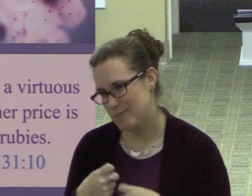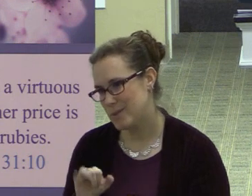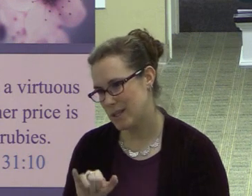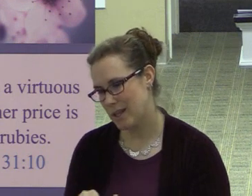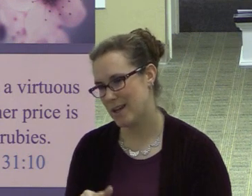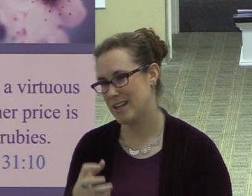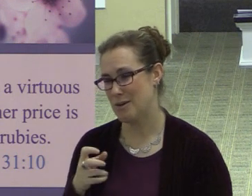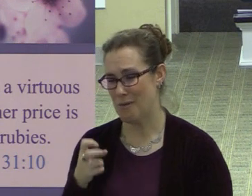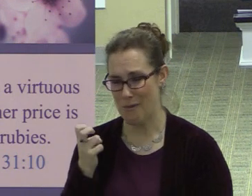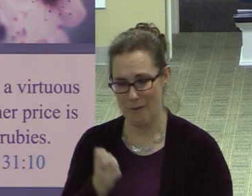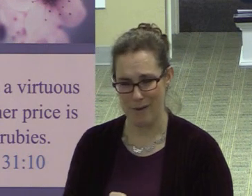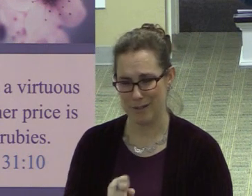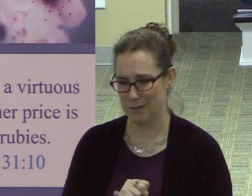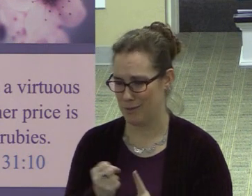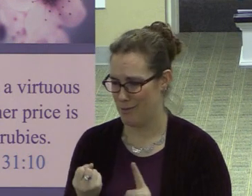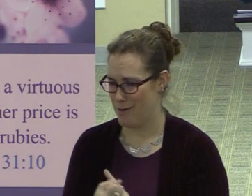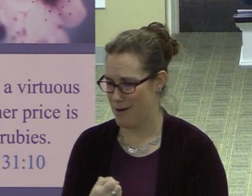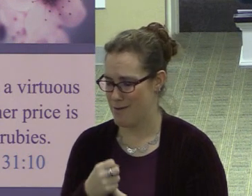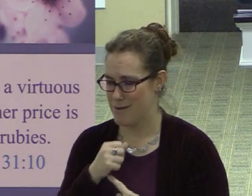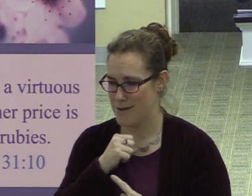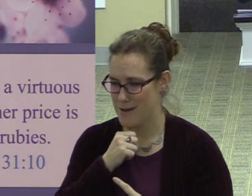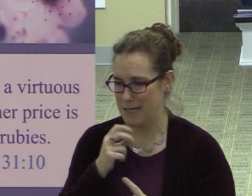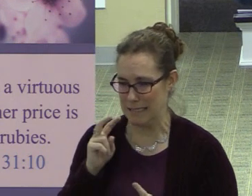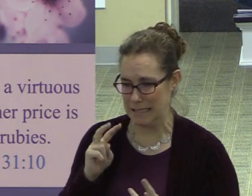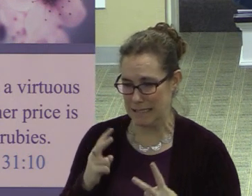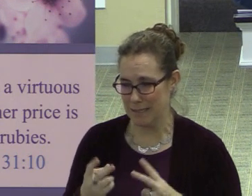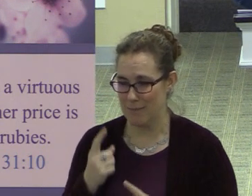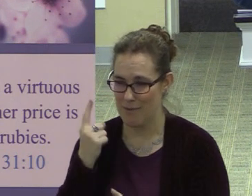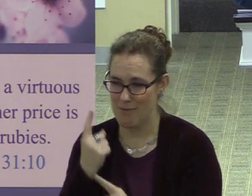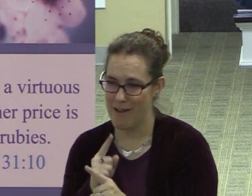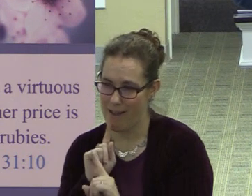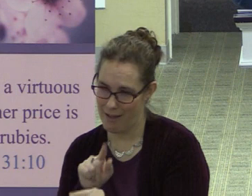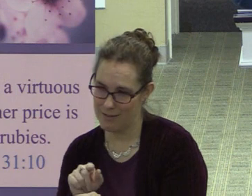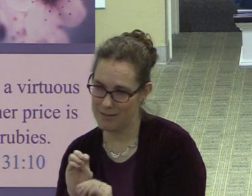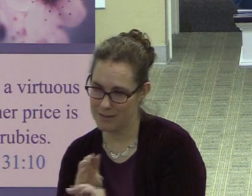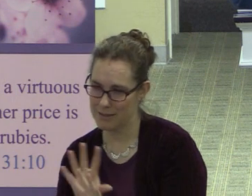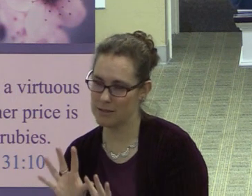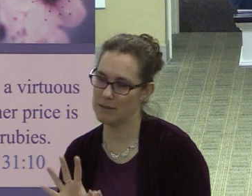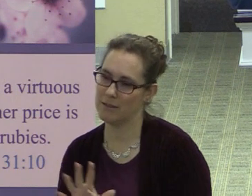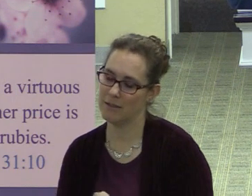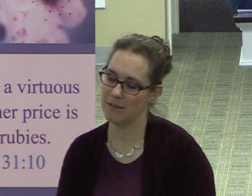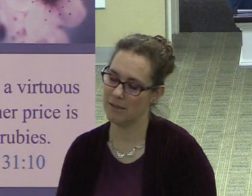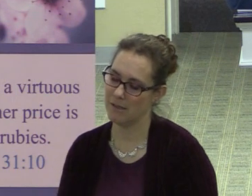where there just doesn't seem to be a right answer that's clear.